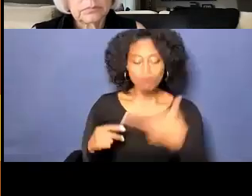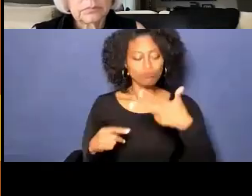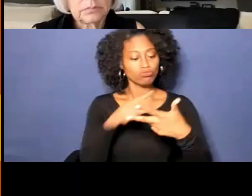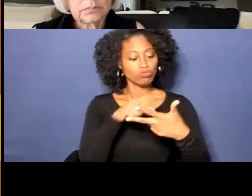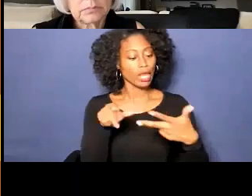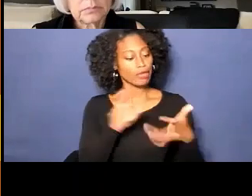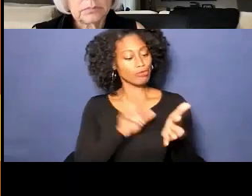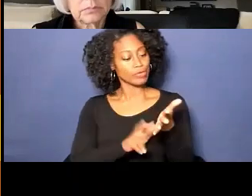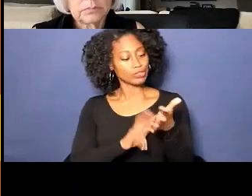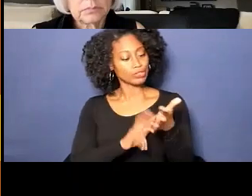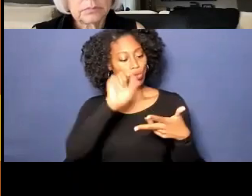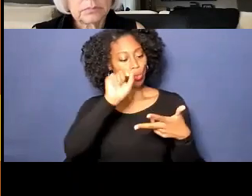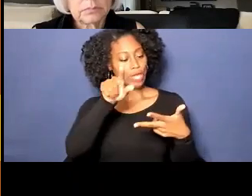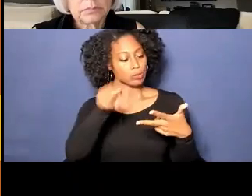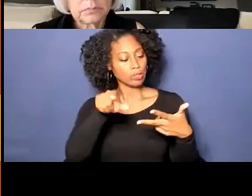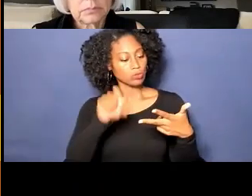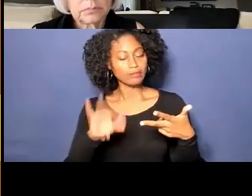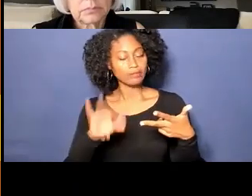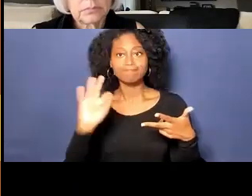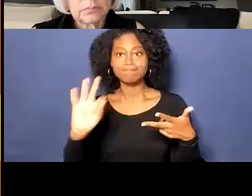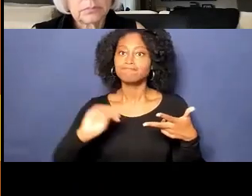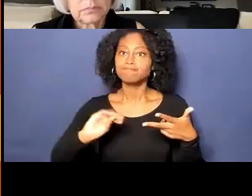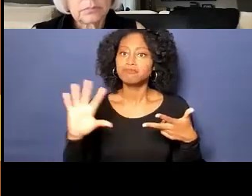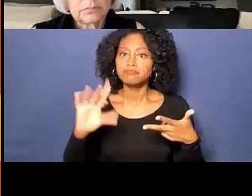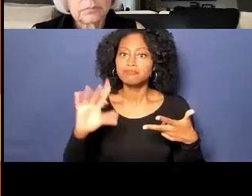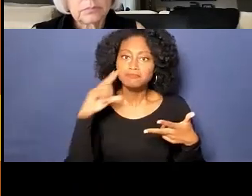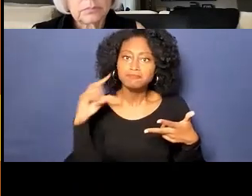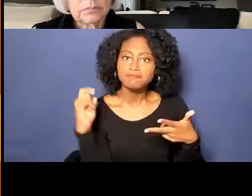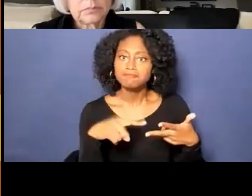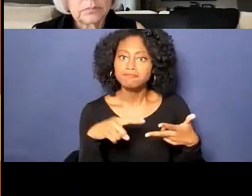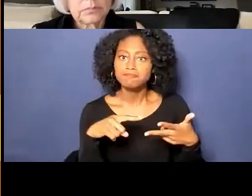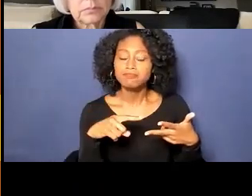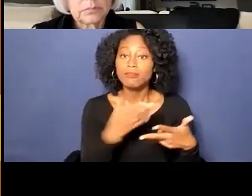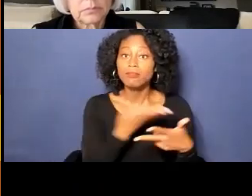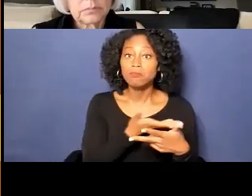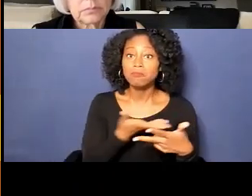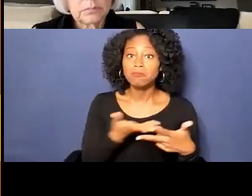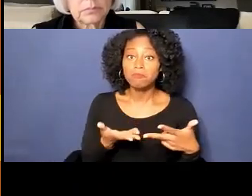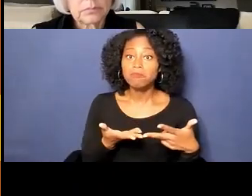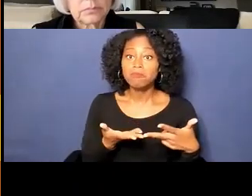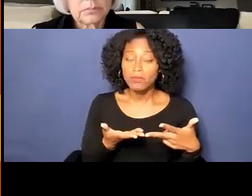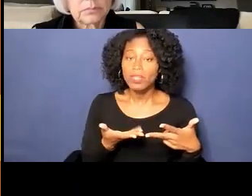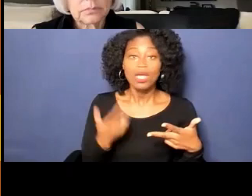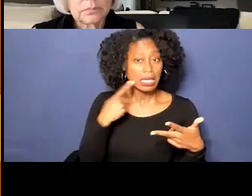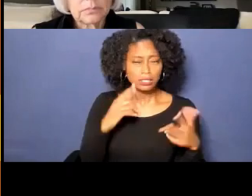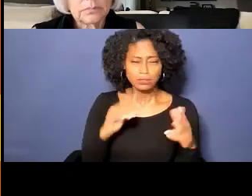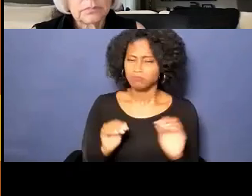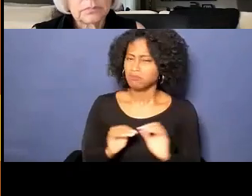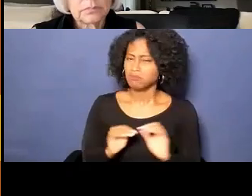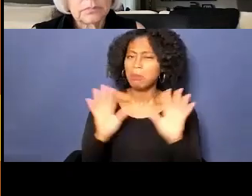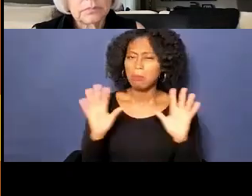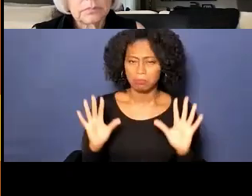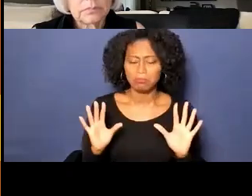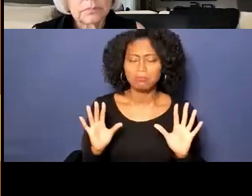That's always this, for example, and it's clear what these are. You've talked about things about how this is going to